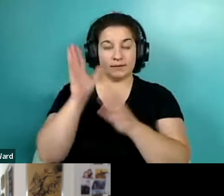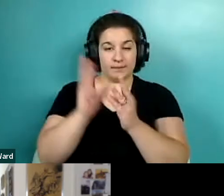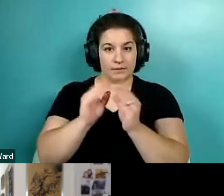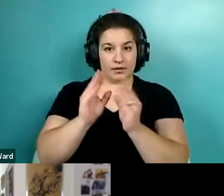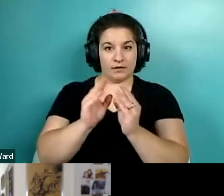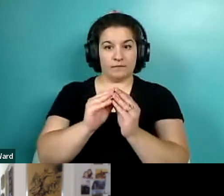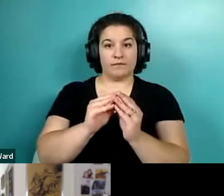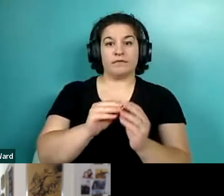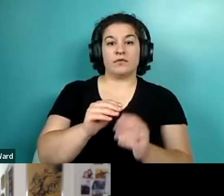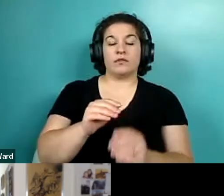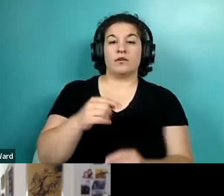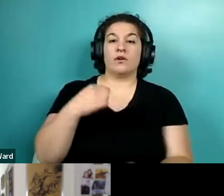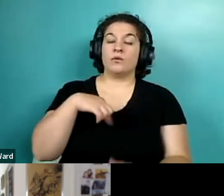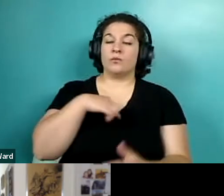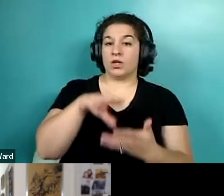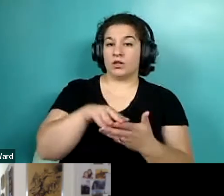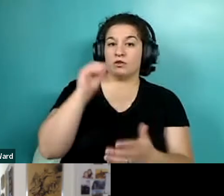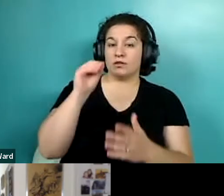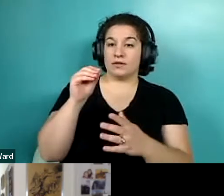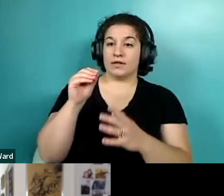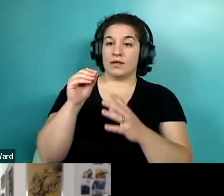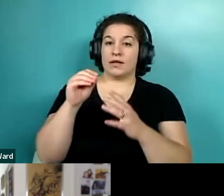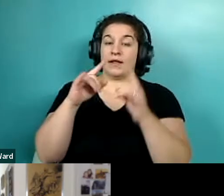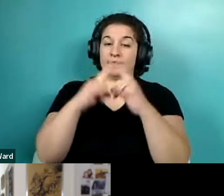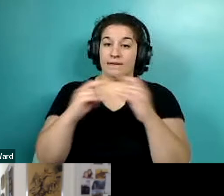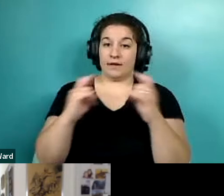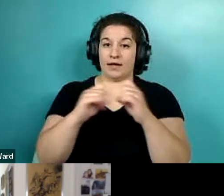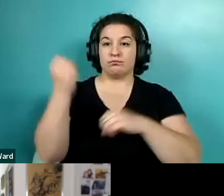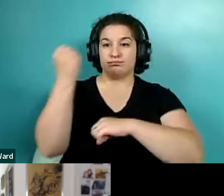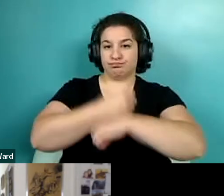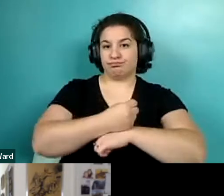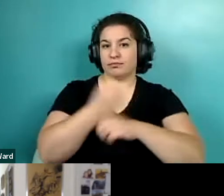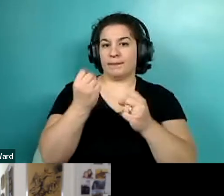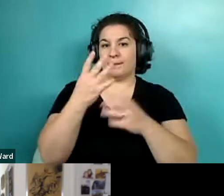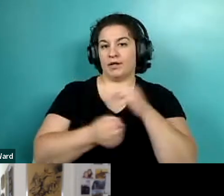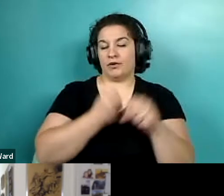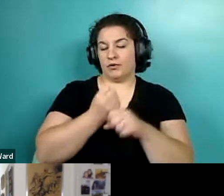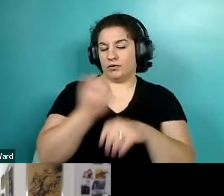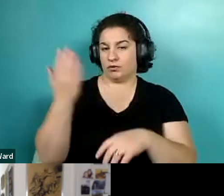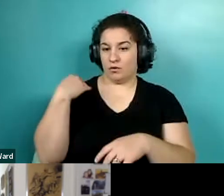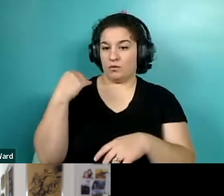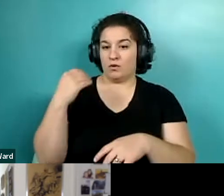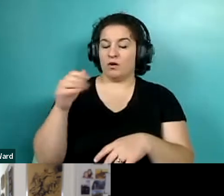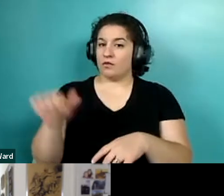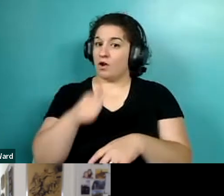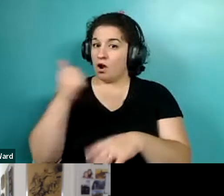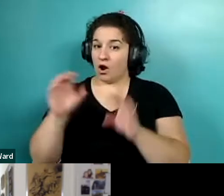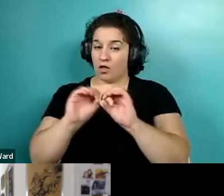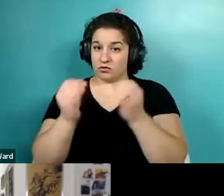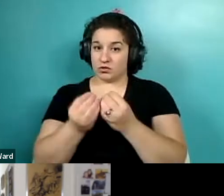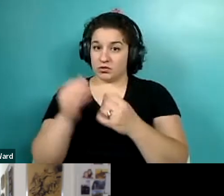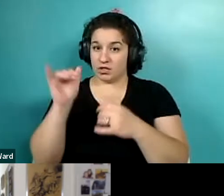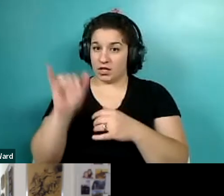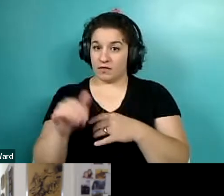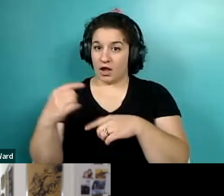closed decades ago. Has there ever been another organization like that? And is there a place where disabled children can go